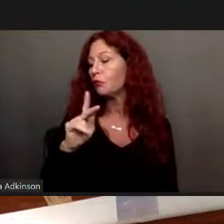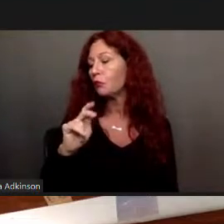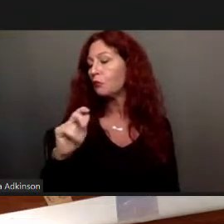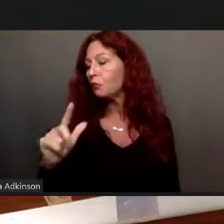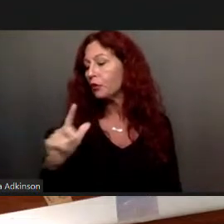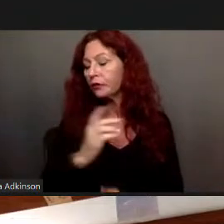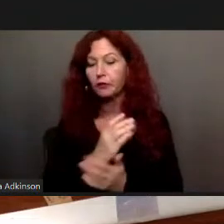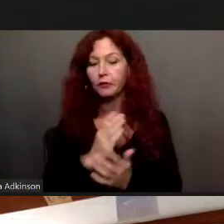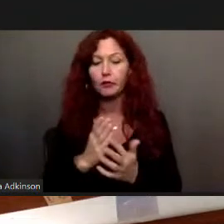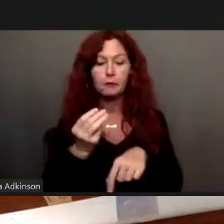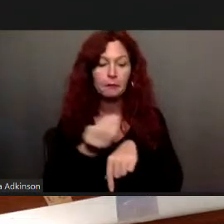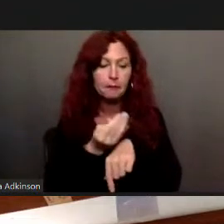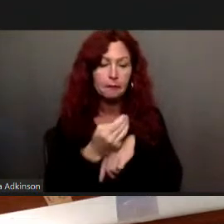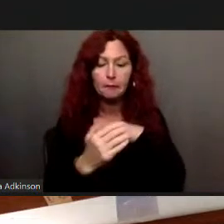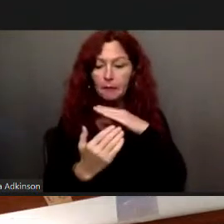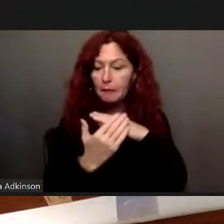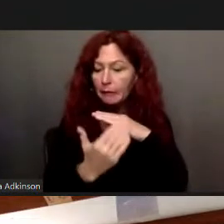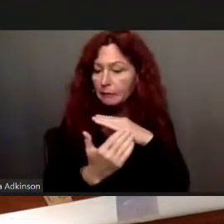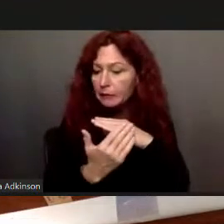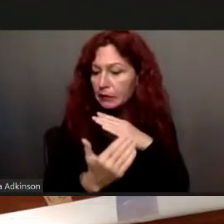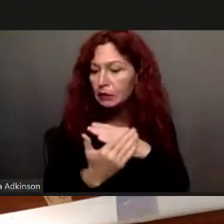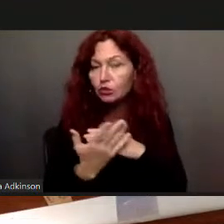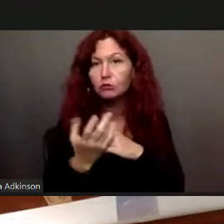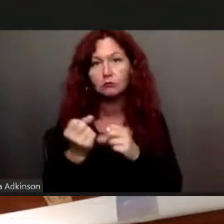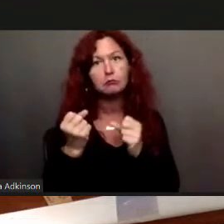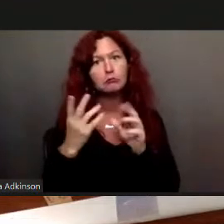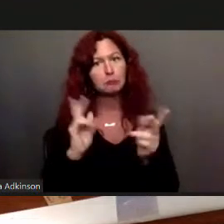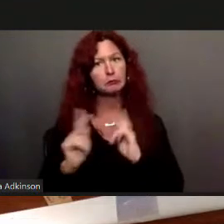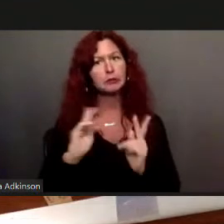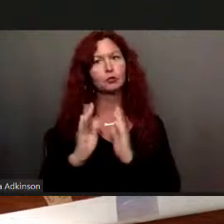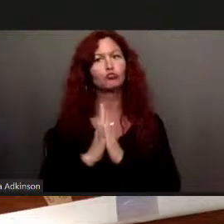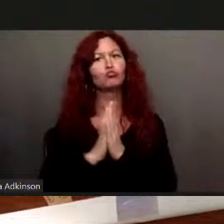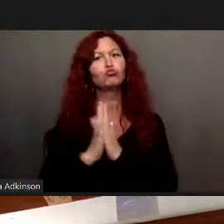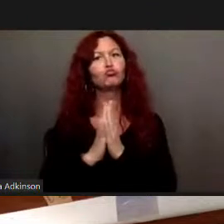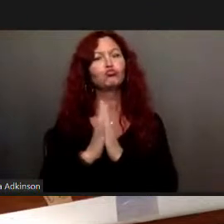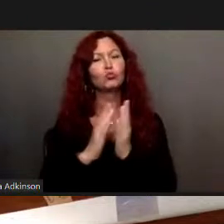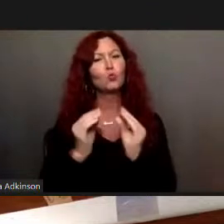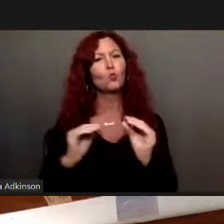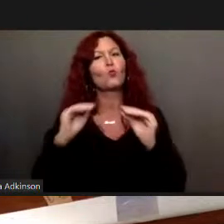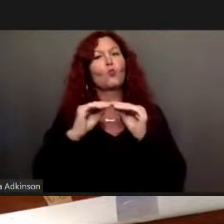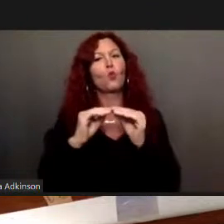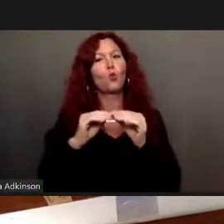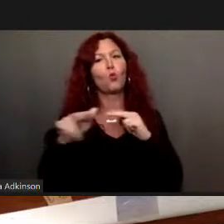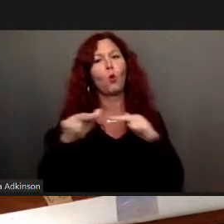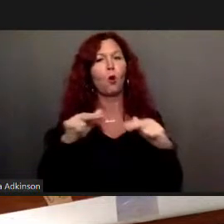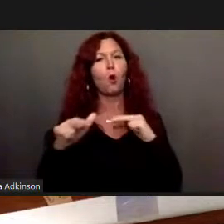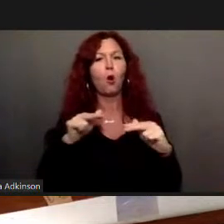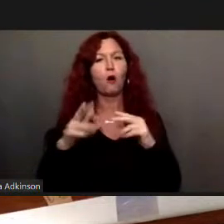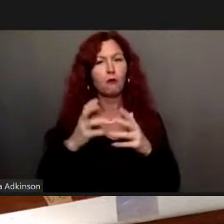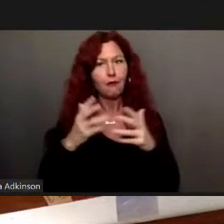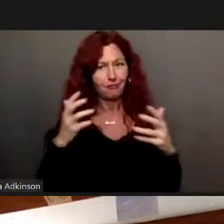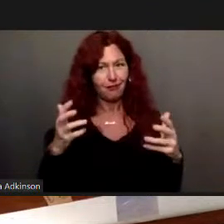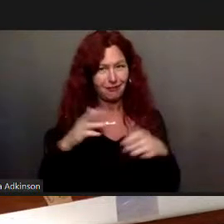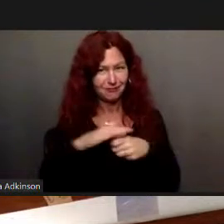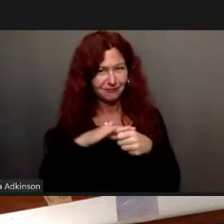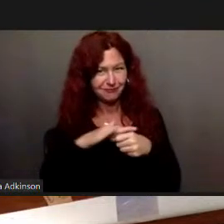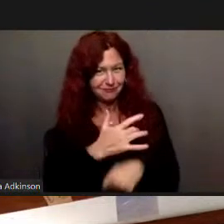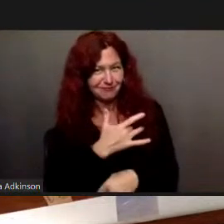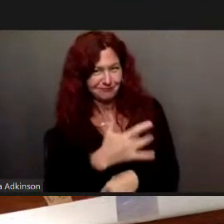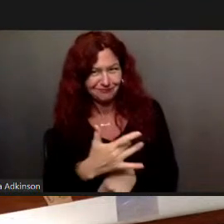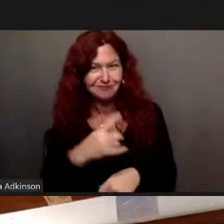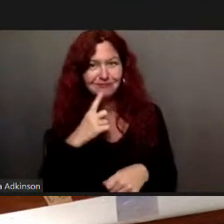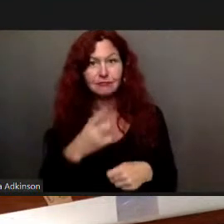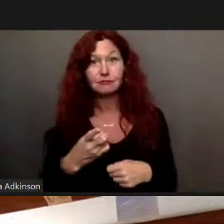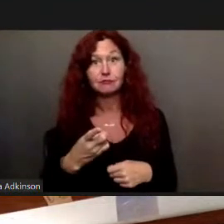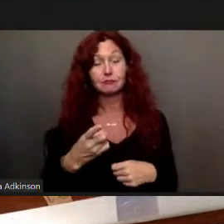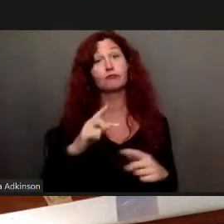cetera, where you have a whole ton of people that are walking, that it makes sense to have a mask rule because you'll be doing this the whole time, okay? Just keep it on,